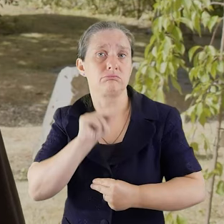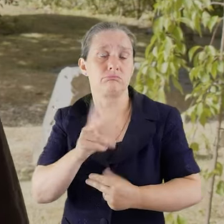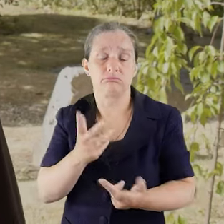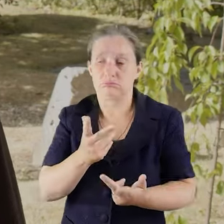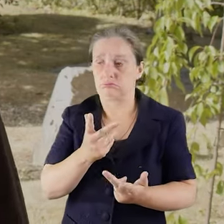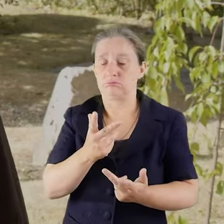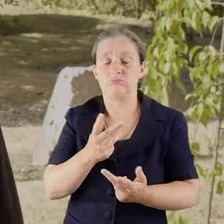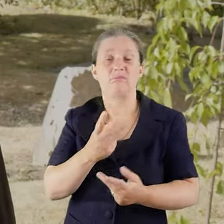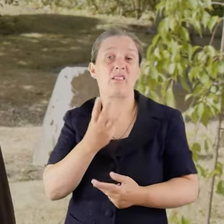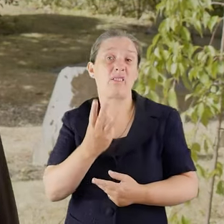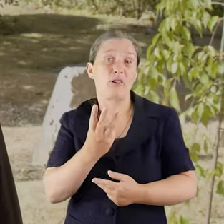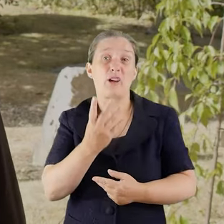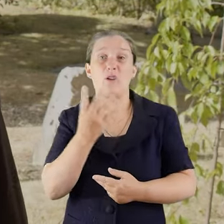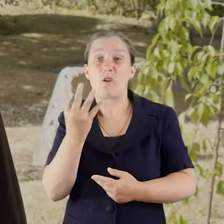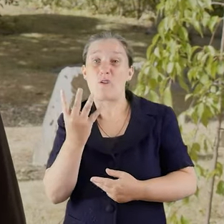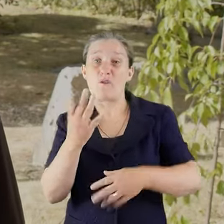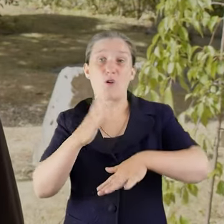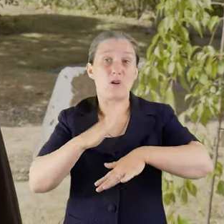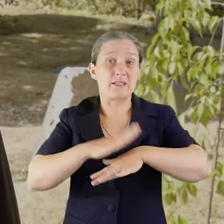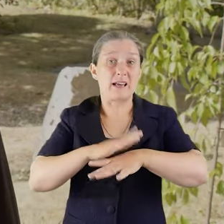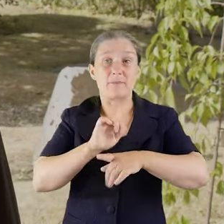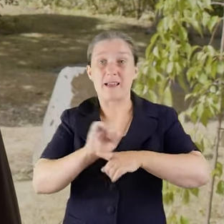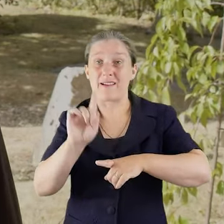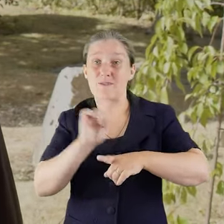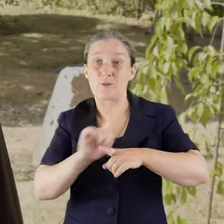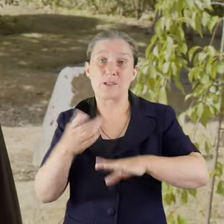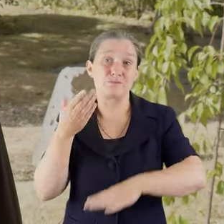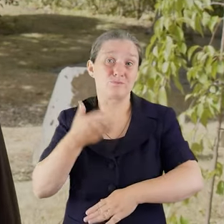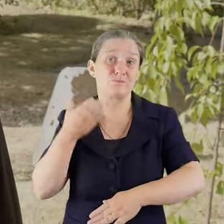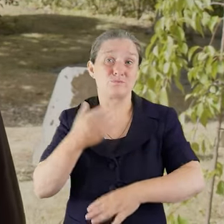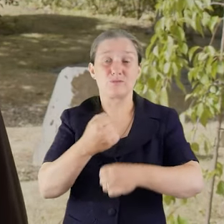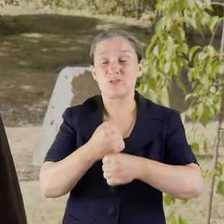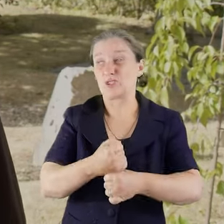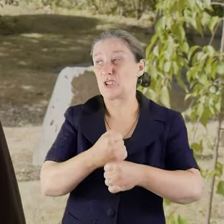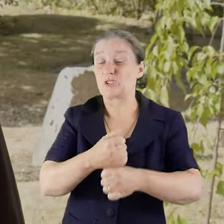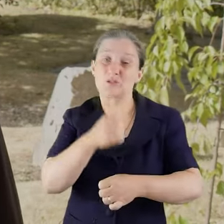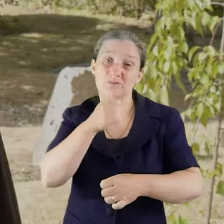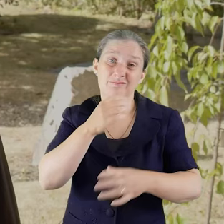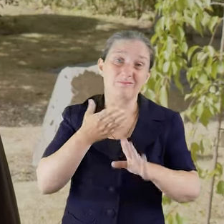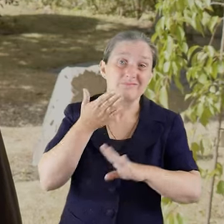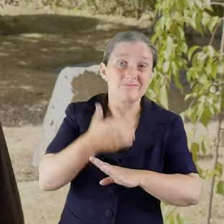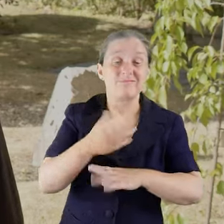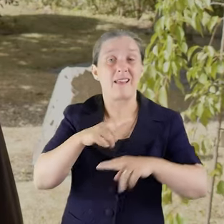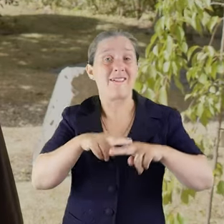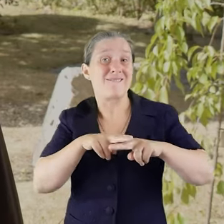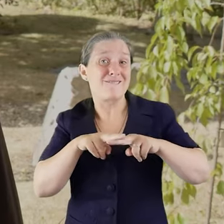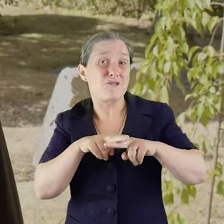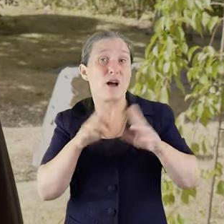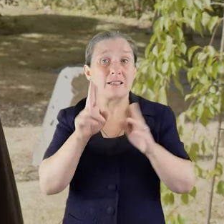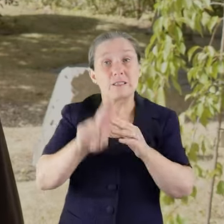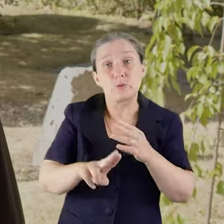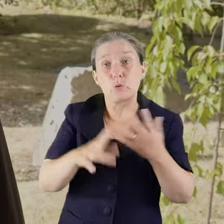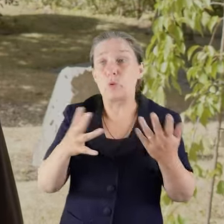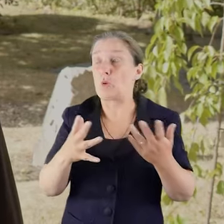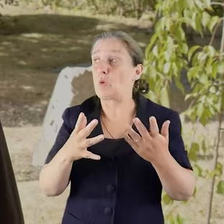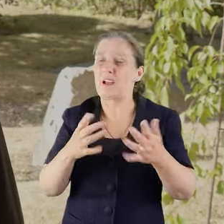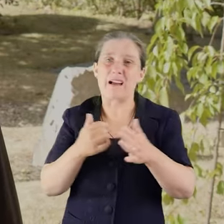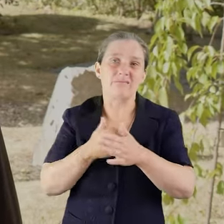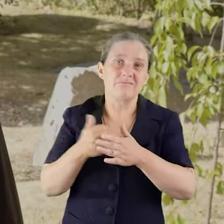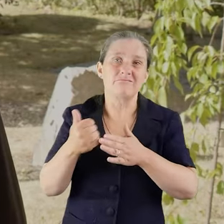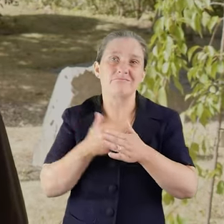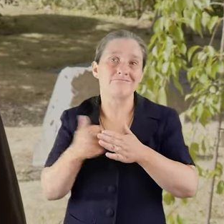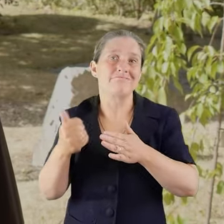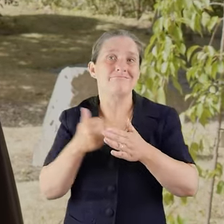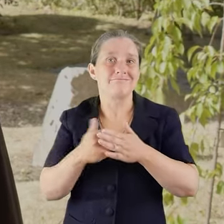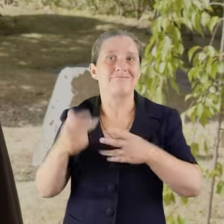church 3 or 4 times a week, receiving a thorough Christian education through our Friday school and the rhythmic pattern of life and